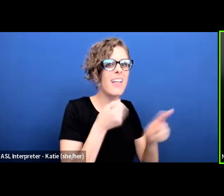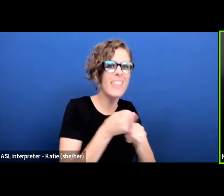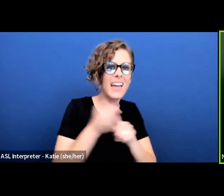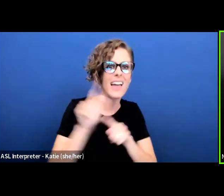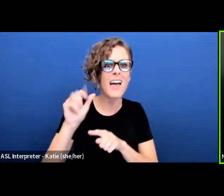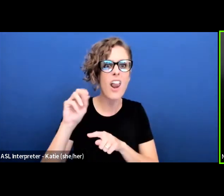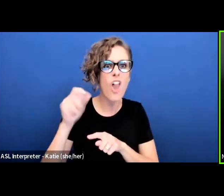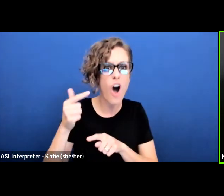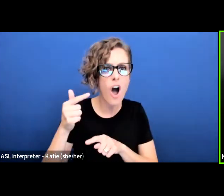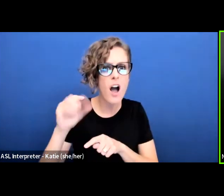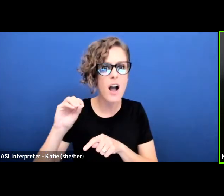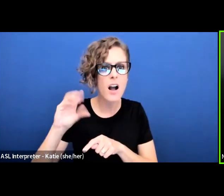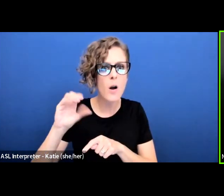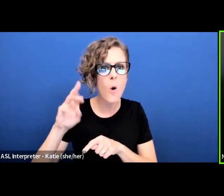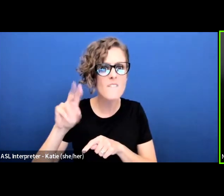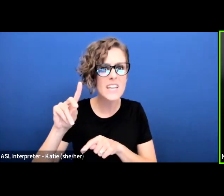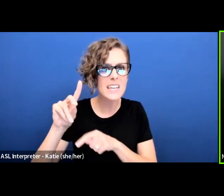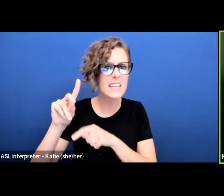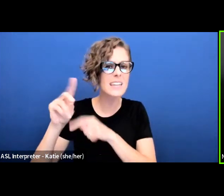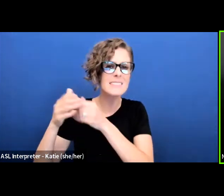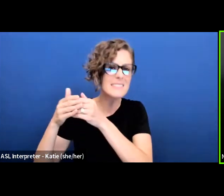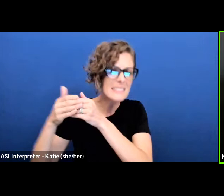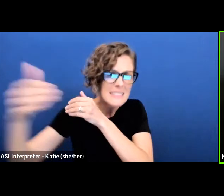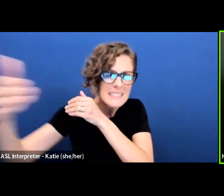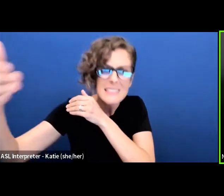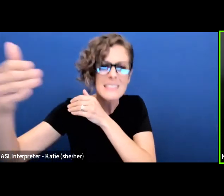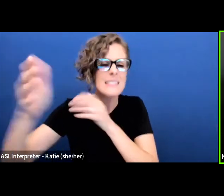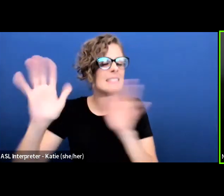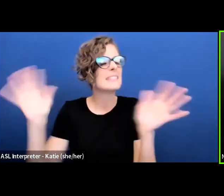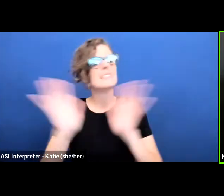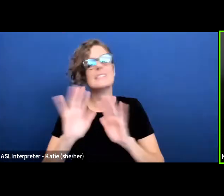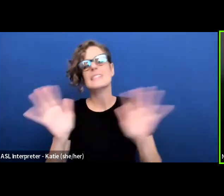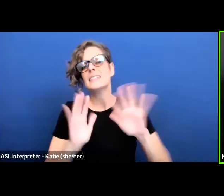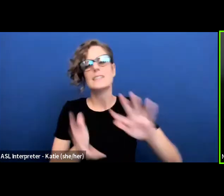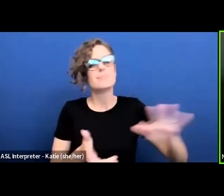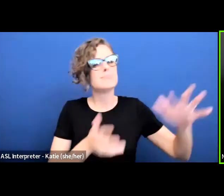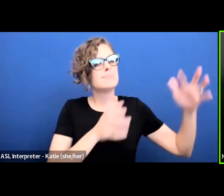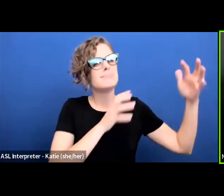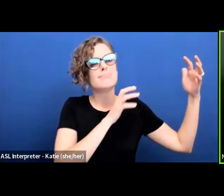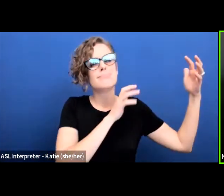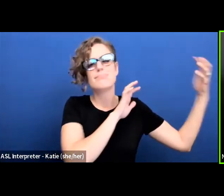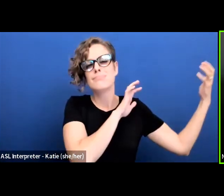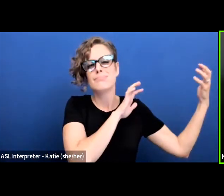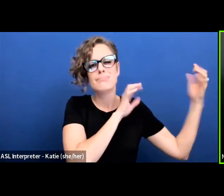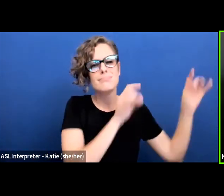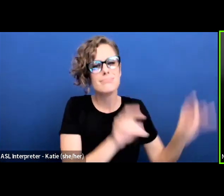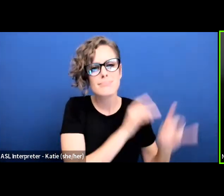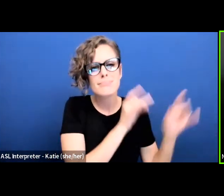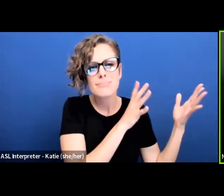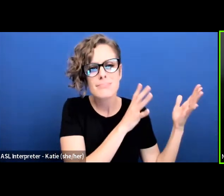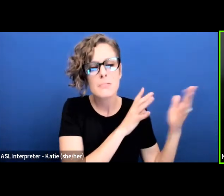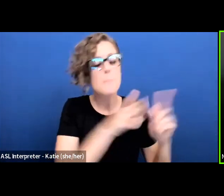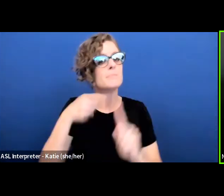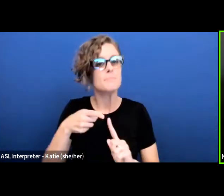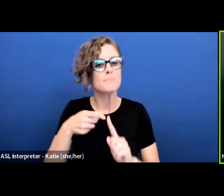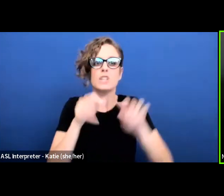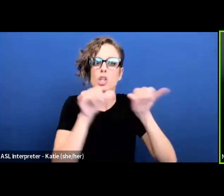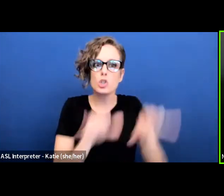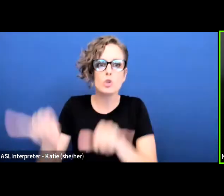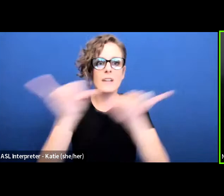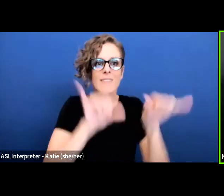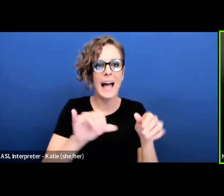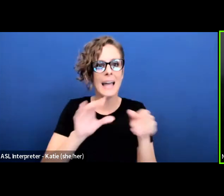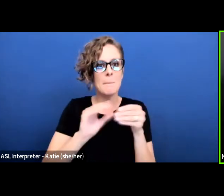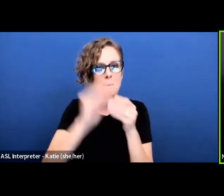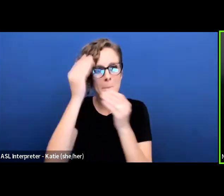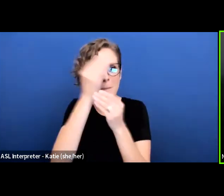with for quite some time. So I think, the unified messaging and making sure it's reaching everyone who it needs to reach, I think is really going